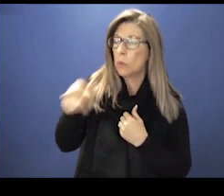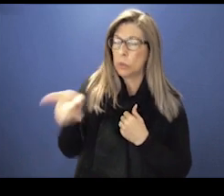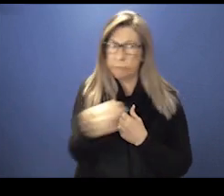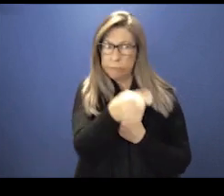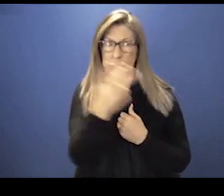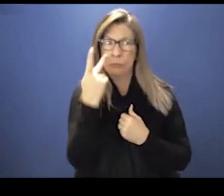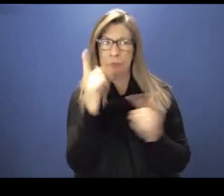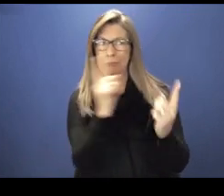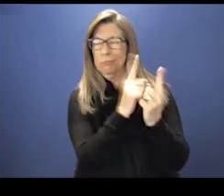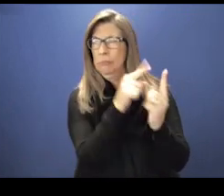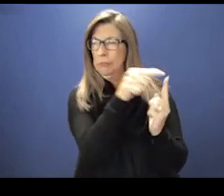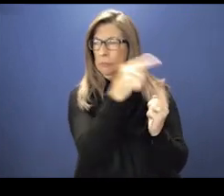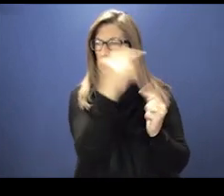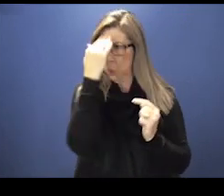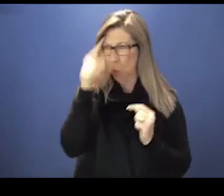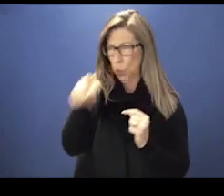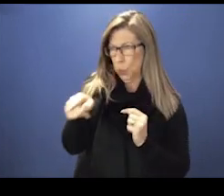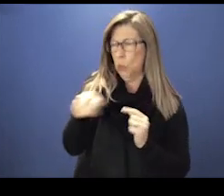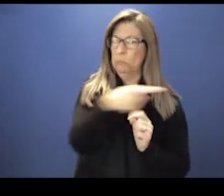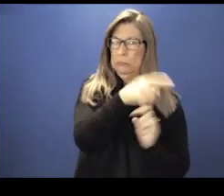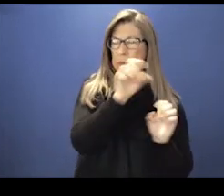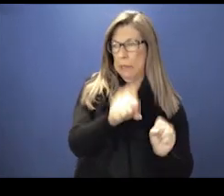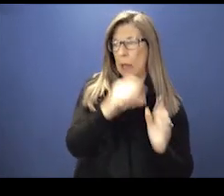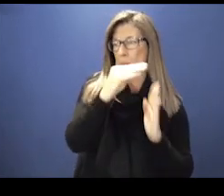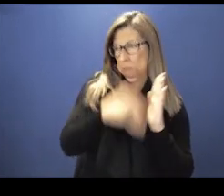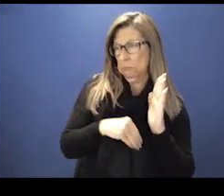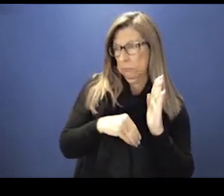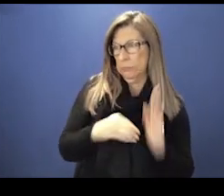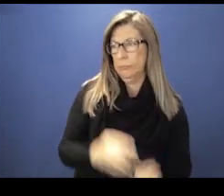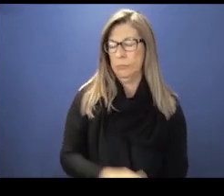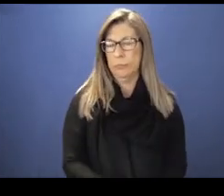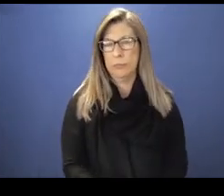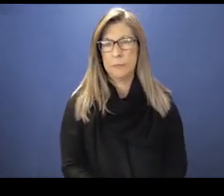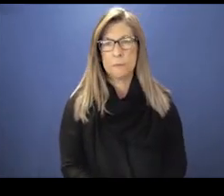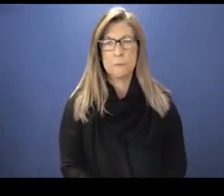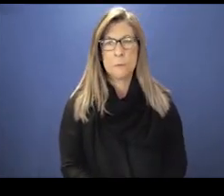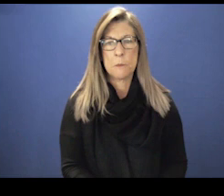they have a medical practitioner who knows them complete the form.